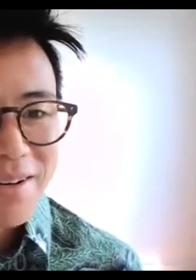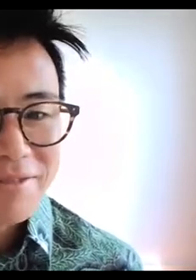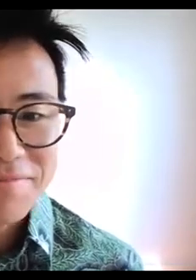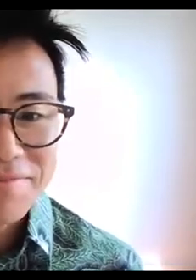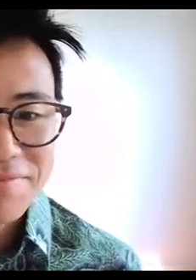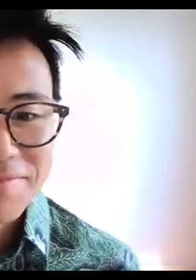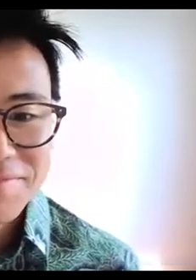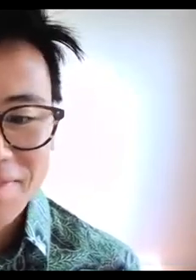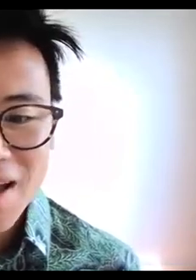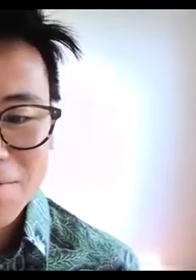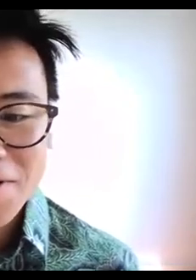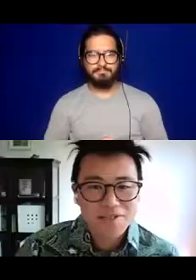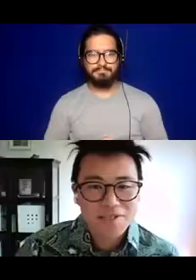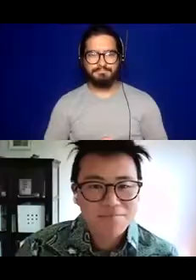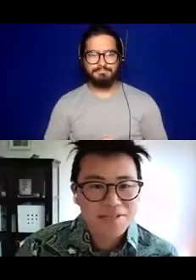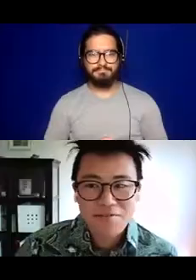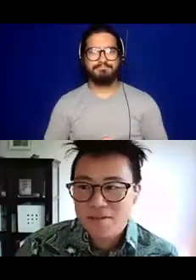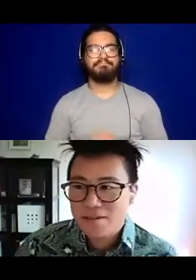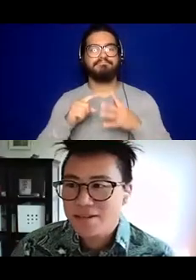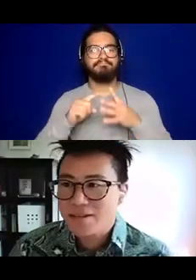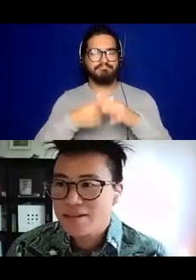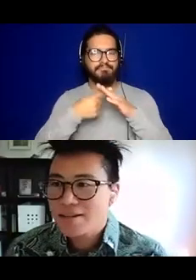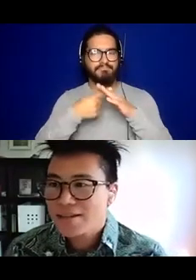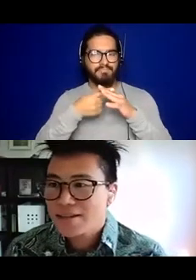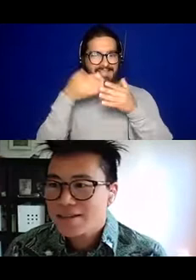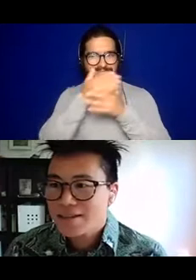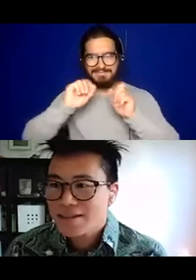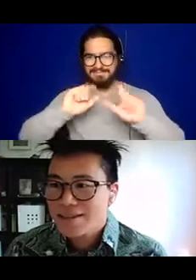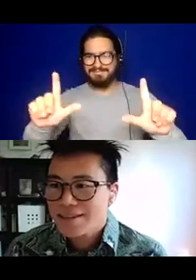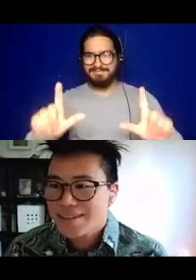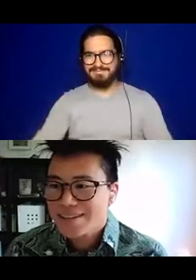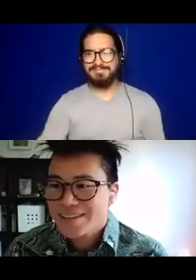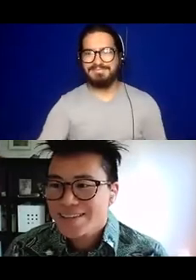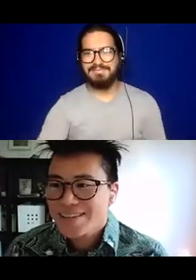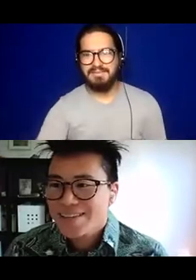All right. I will start sharing my screen.